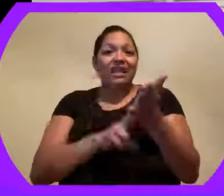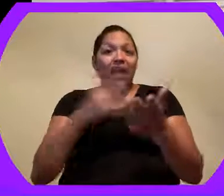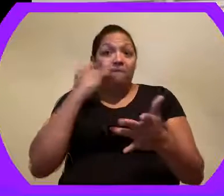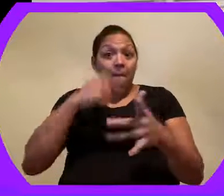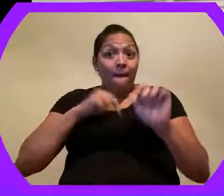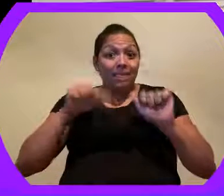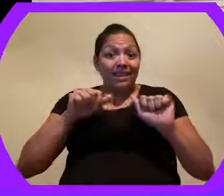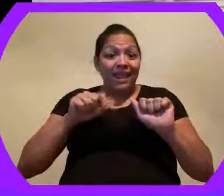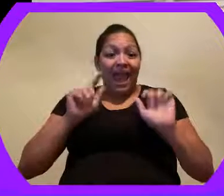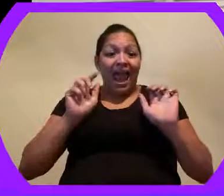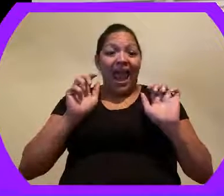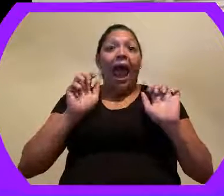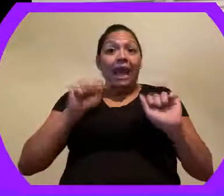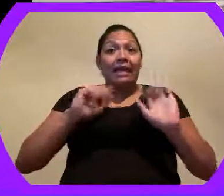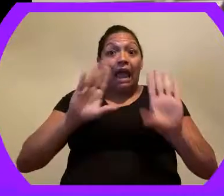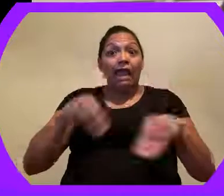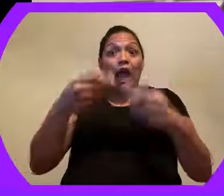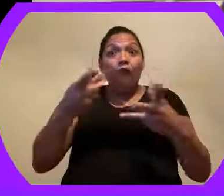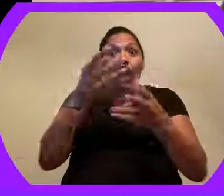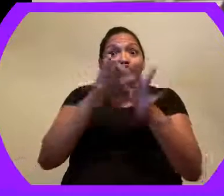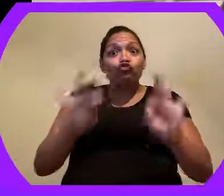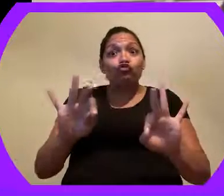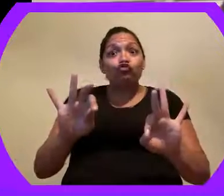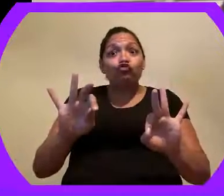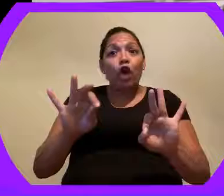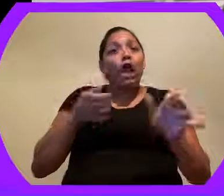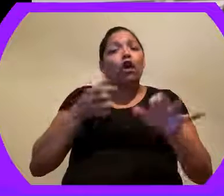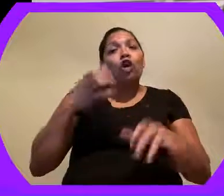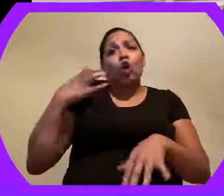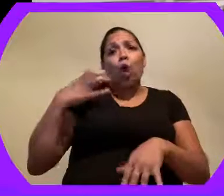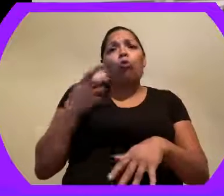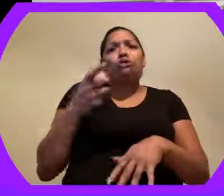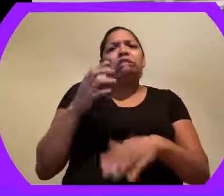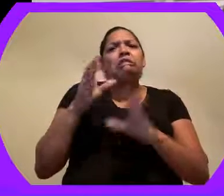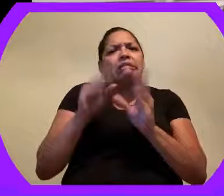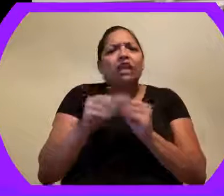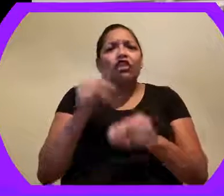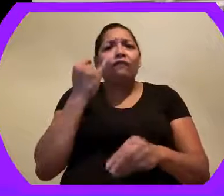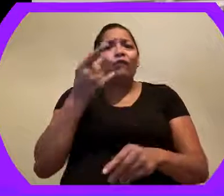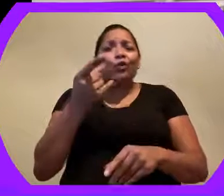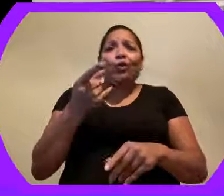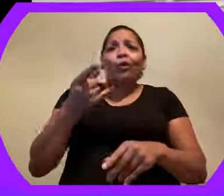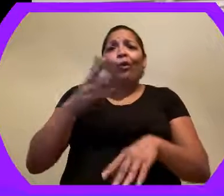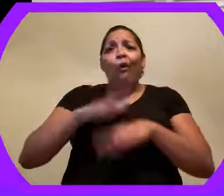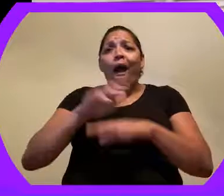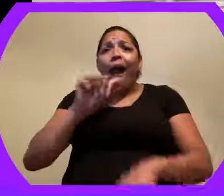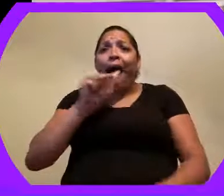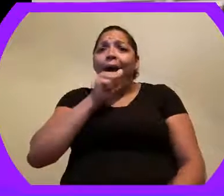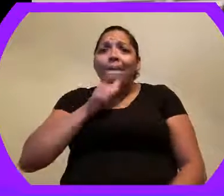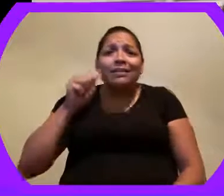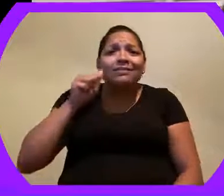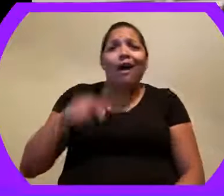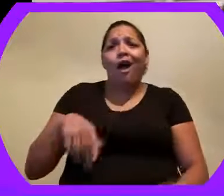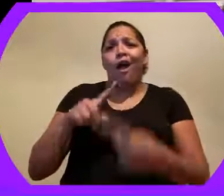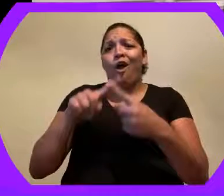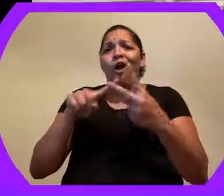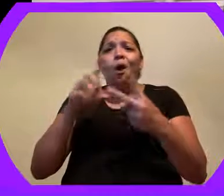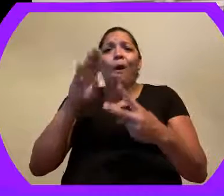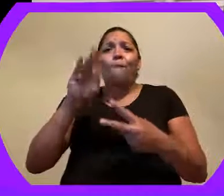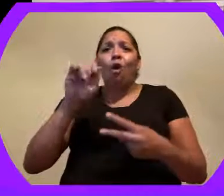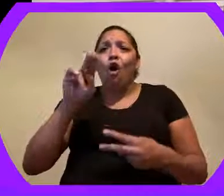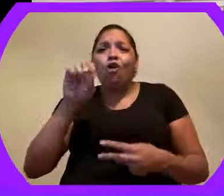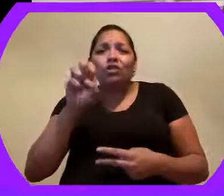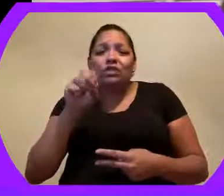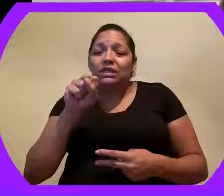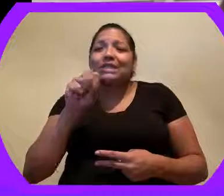And actually, depending on my availability, it could come with a complimentary coaching session as well. But if you prefer, if you spend a lot of time on Amazon or